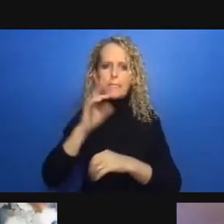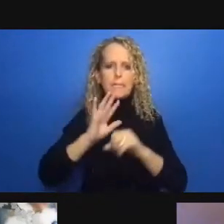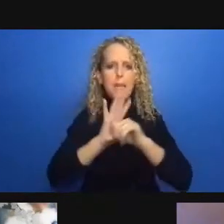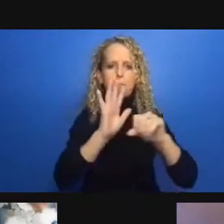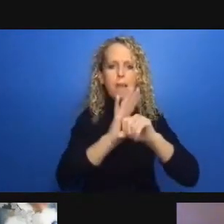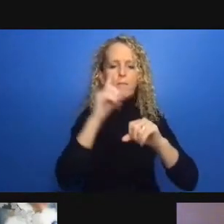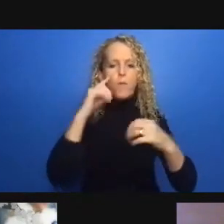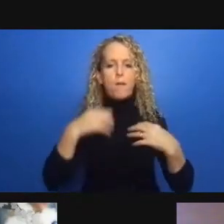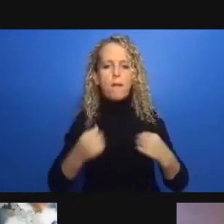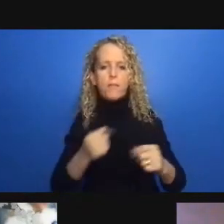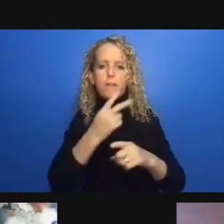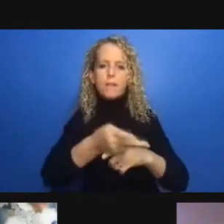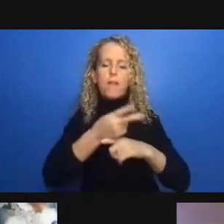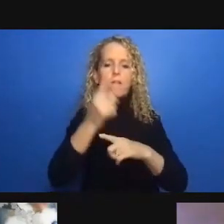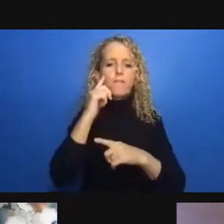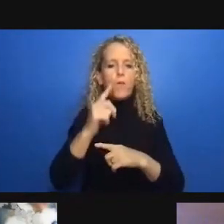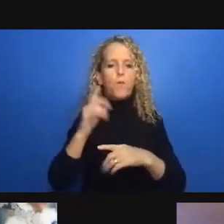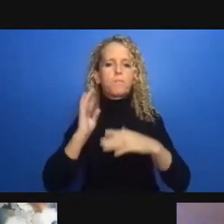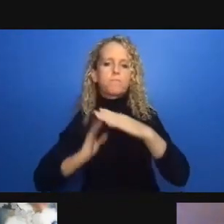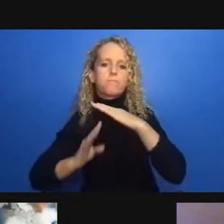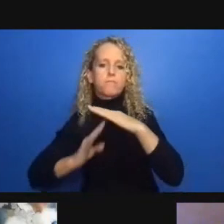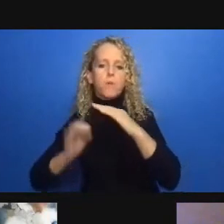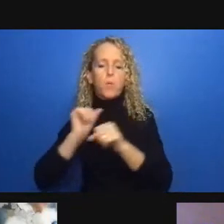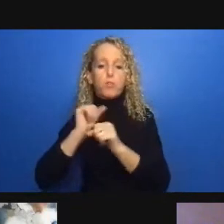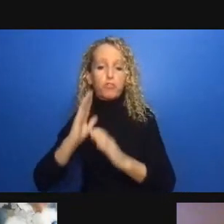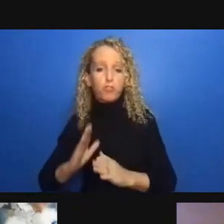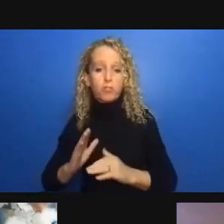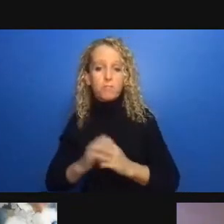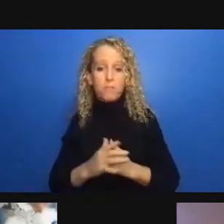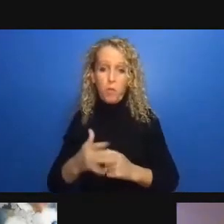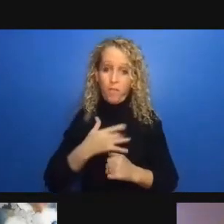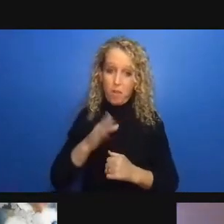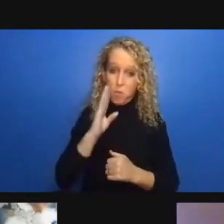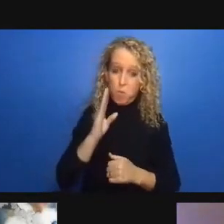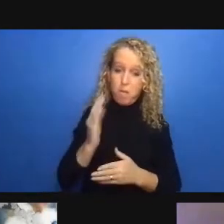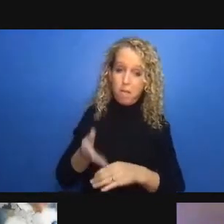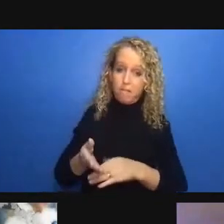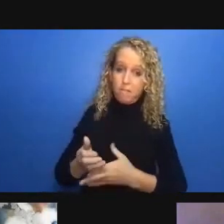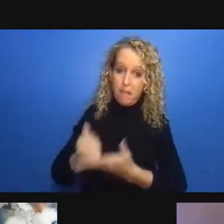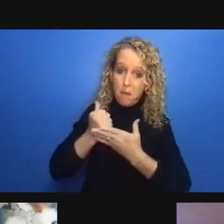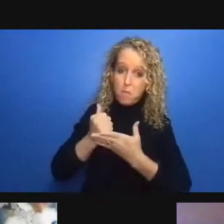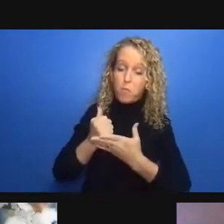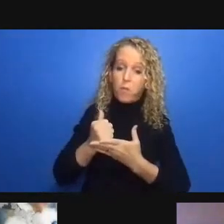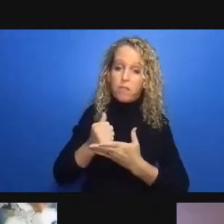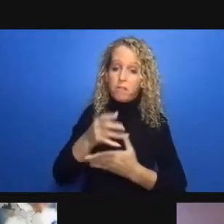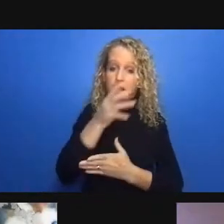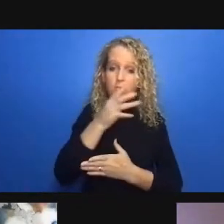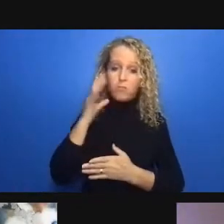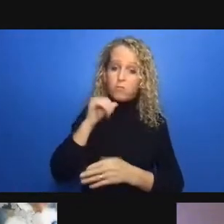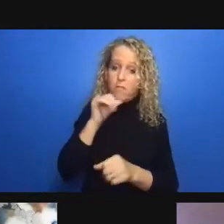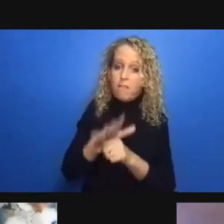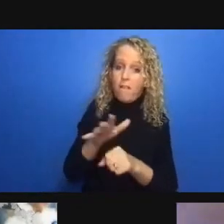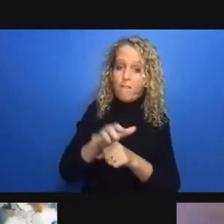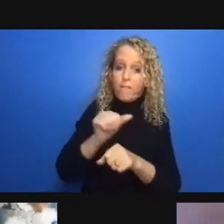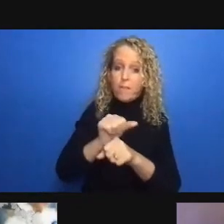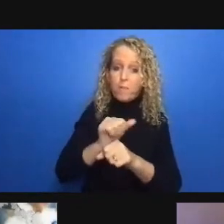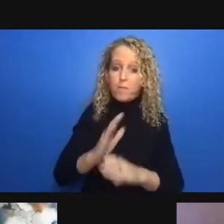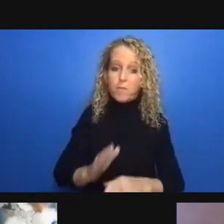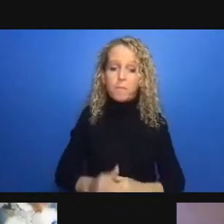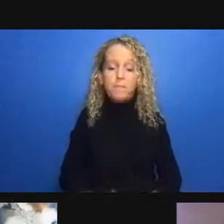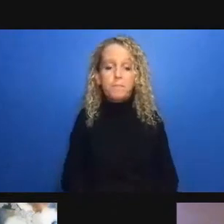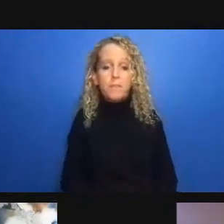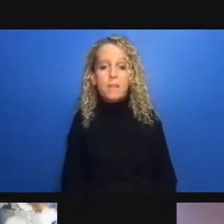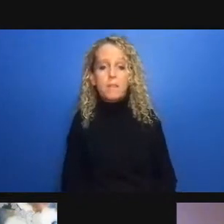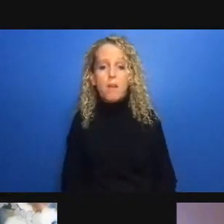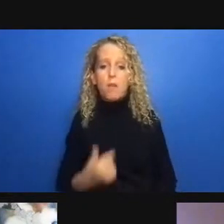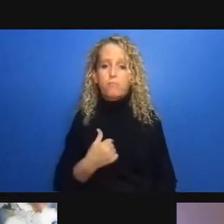status for migrant workers. Do you think this would help with the agricultural labor shortage? So I'll take that. So